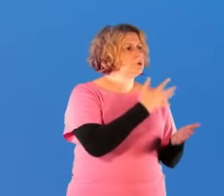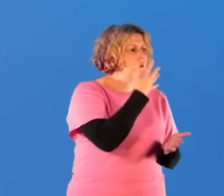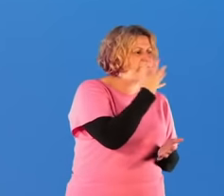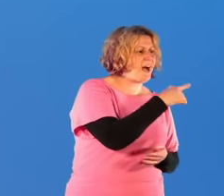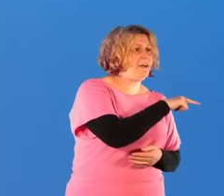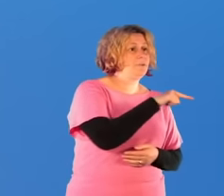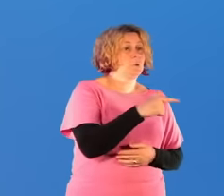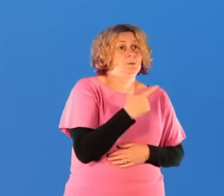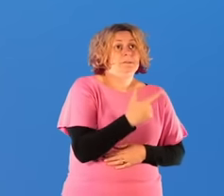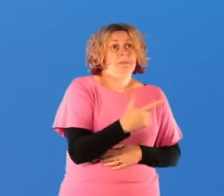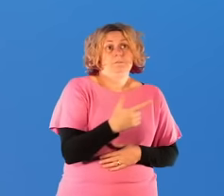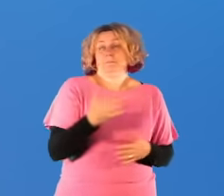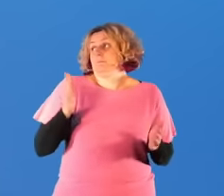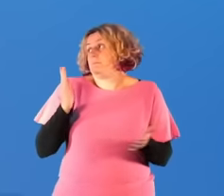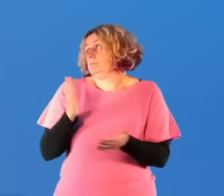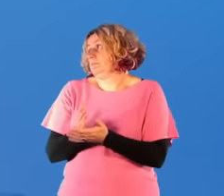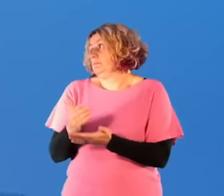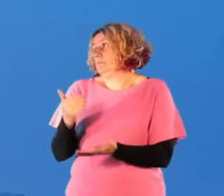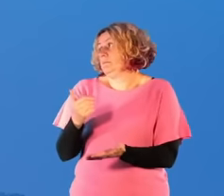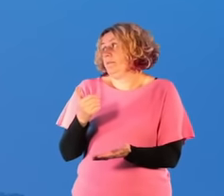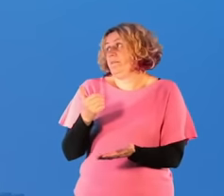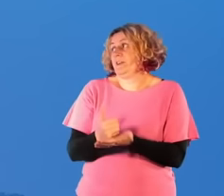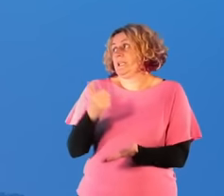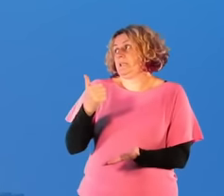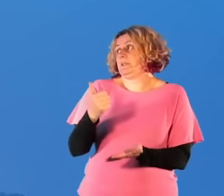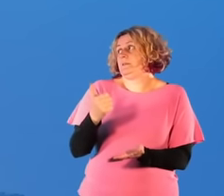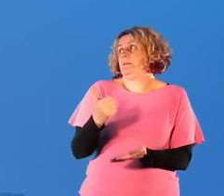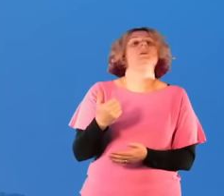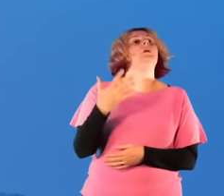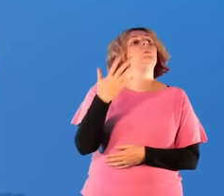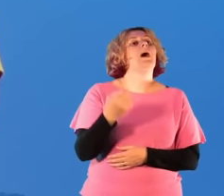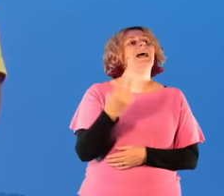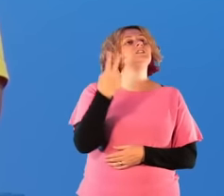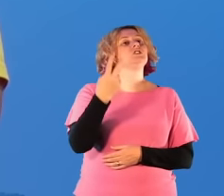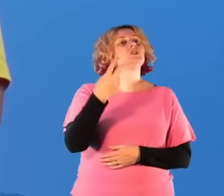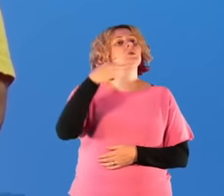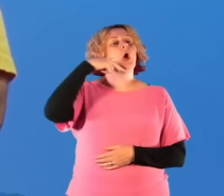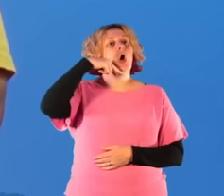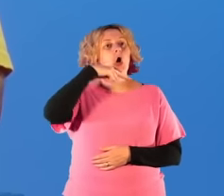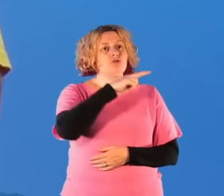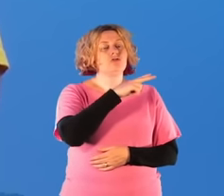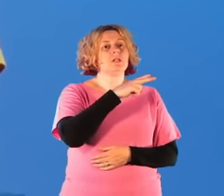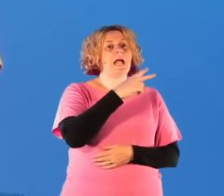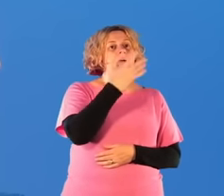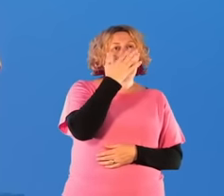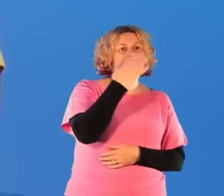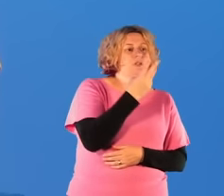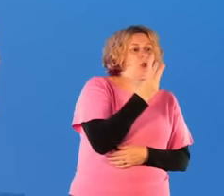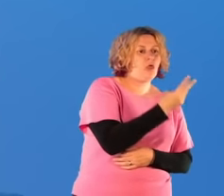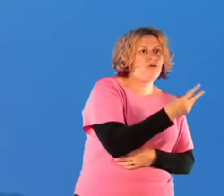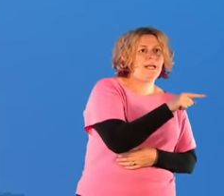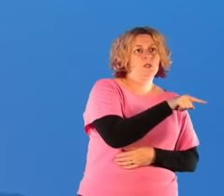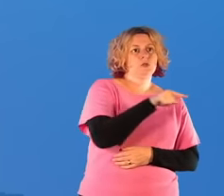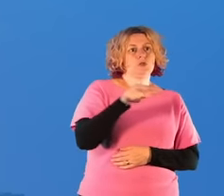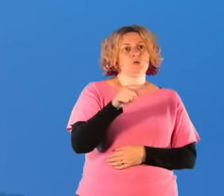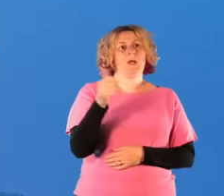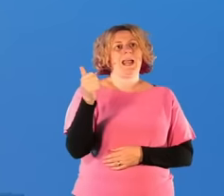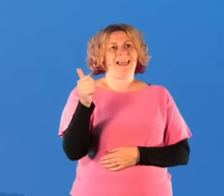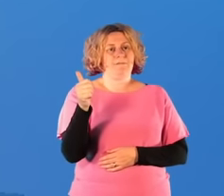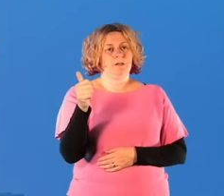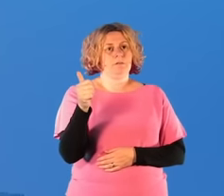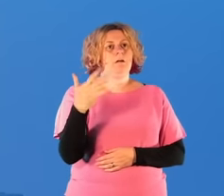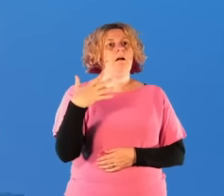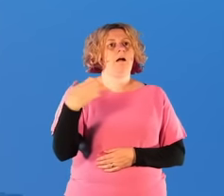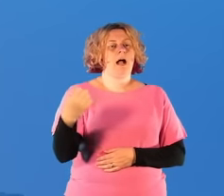Jonty. So to give you an idea of scale, well, there's about 200 3 to 11-year-olds here this week, which we've divided